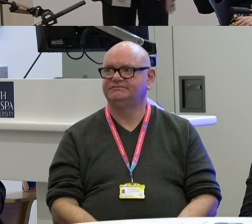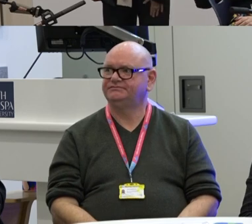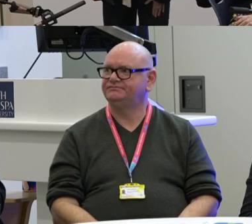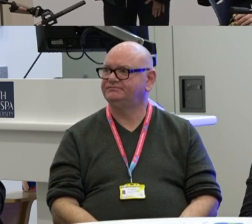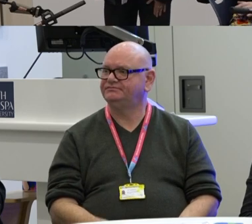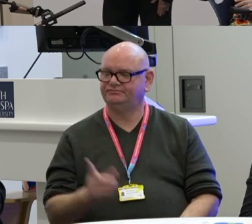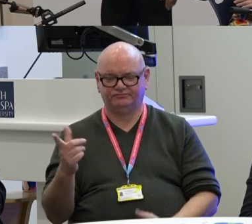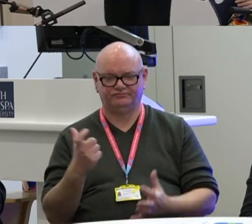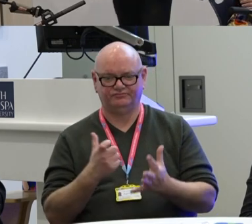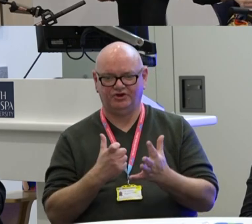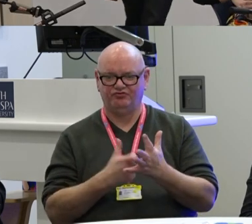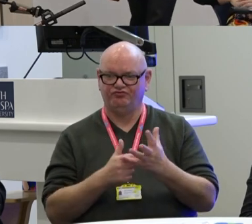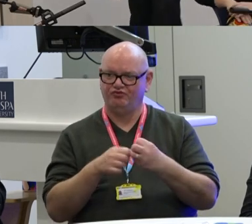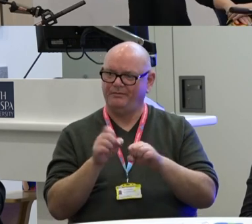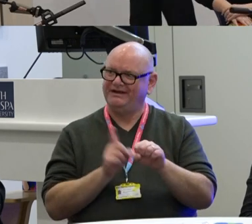Ruby? Yeah.